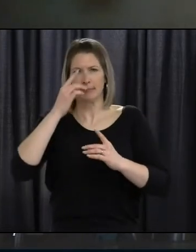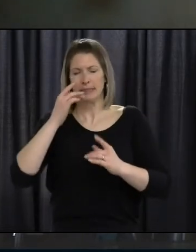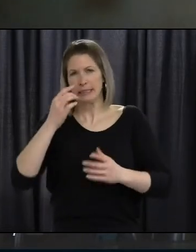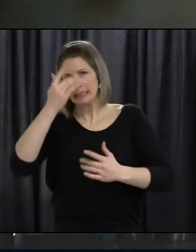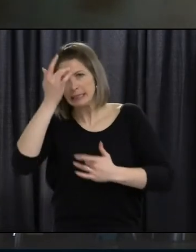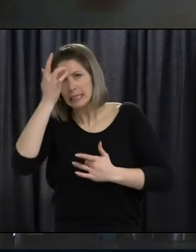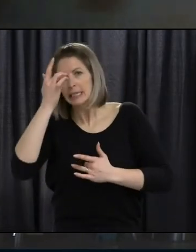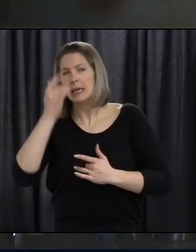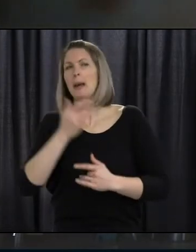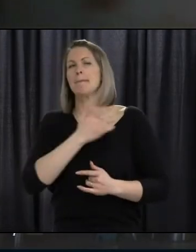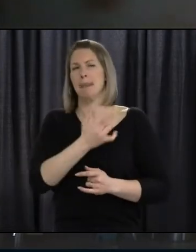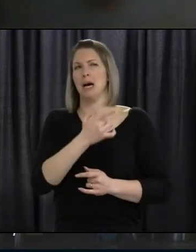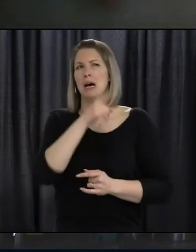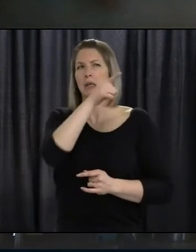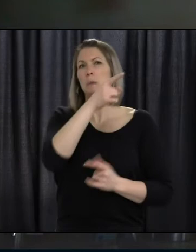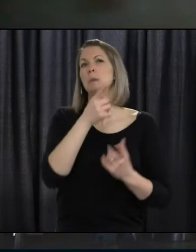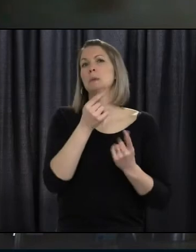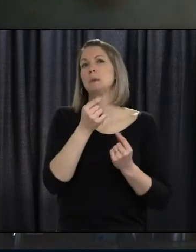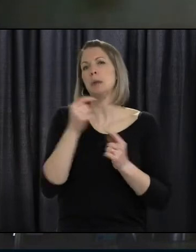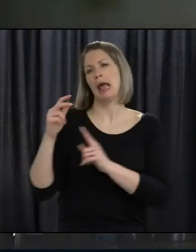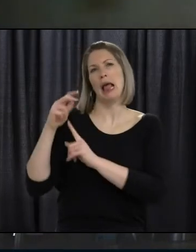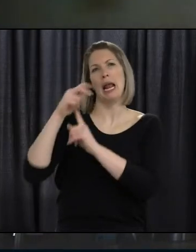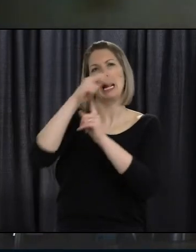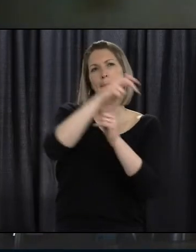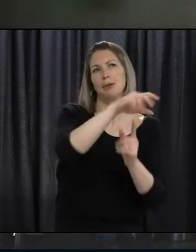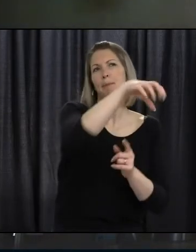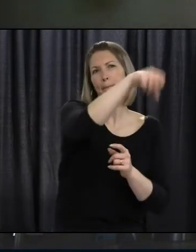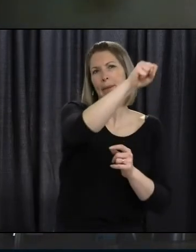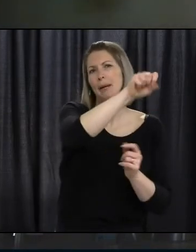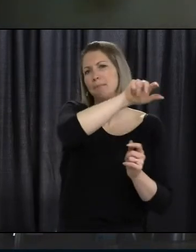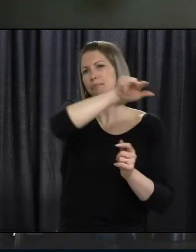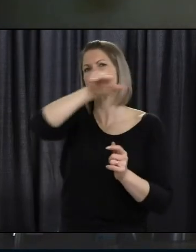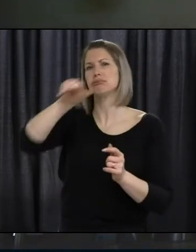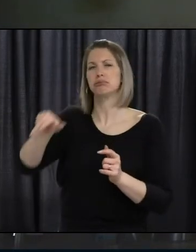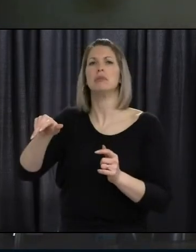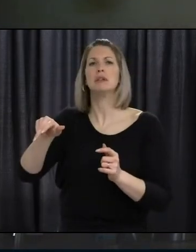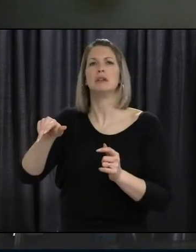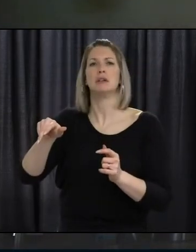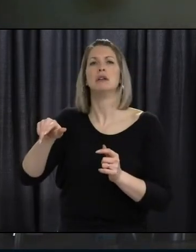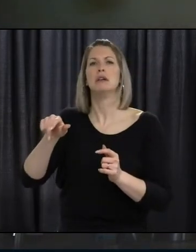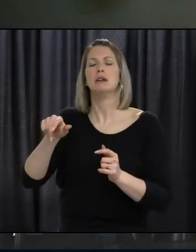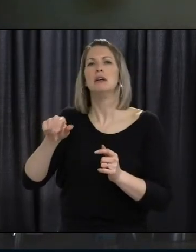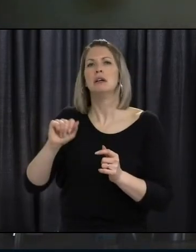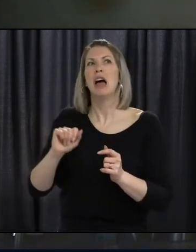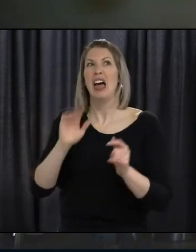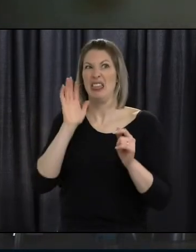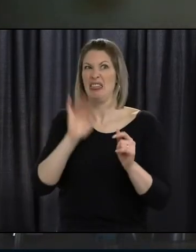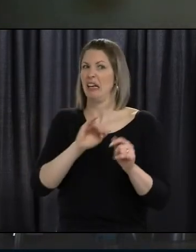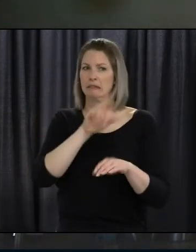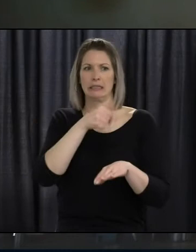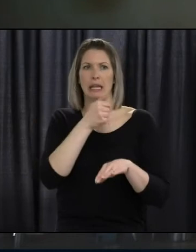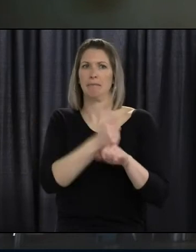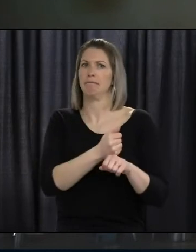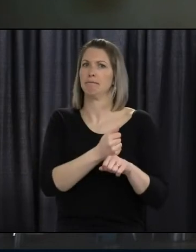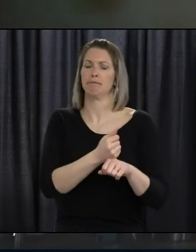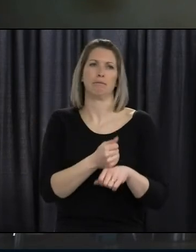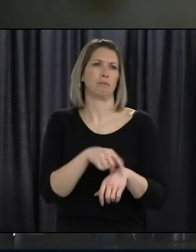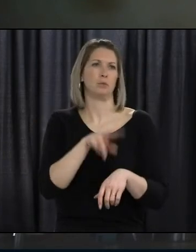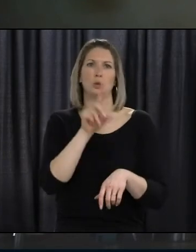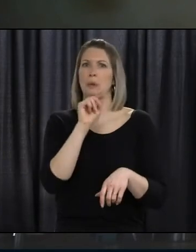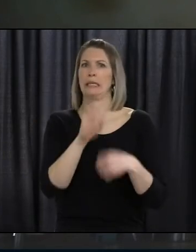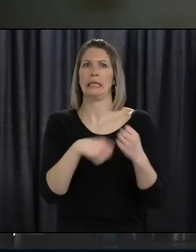historically, been medevaced out of the Labrador area. And that's been the case for decades. At the